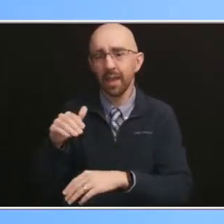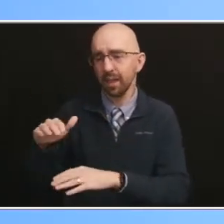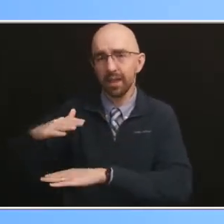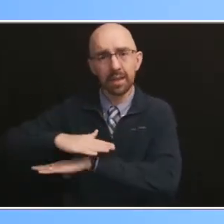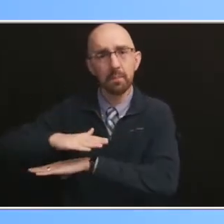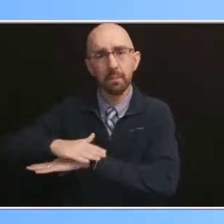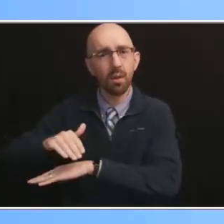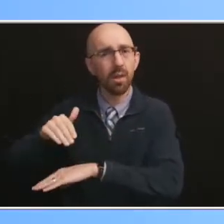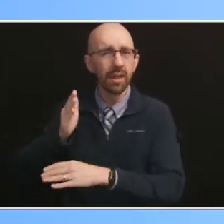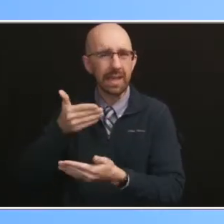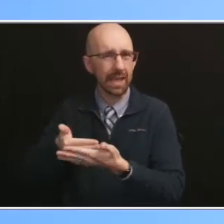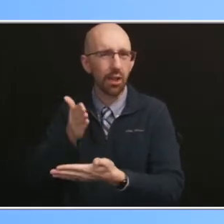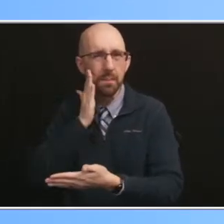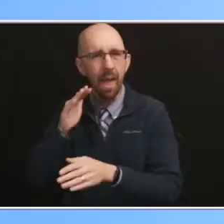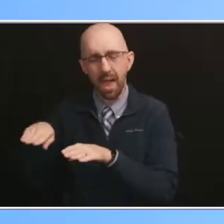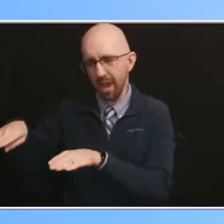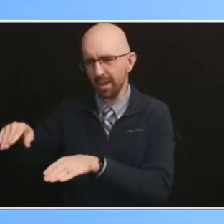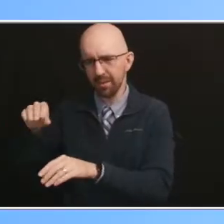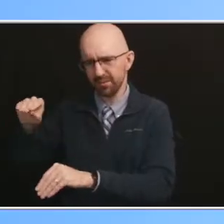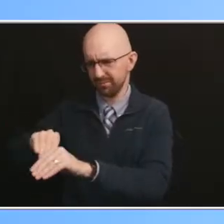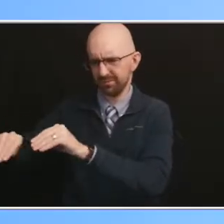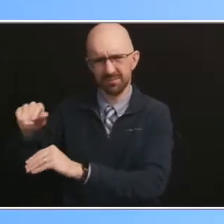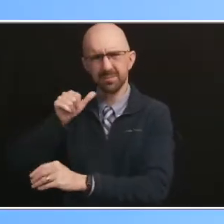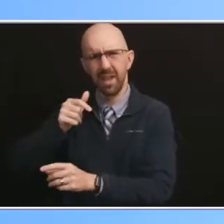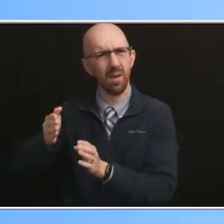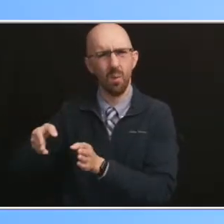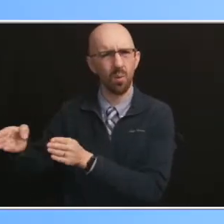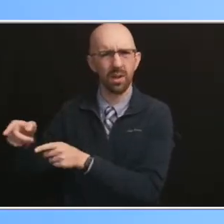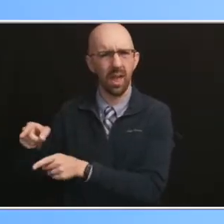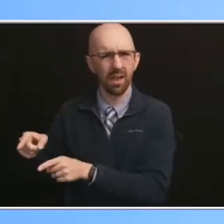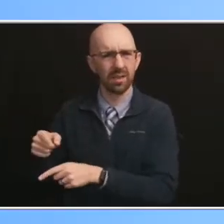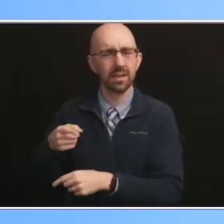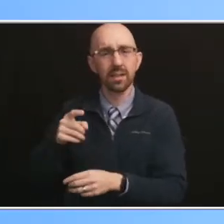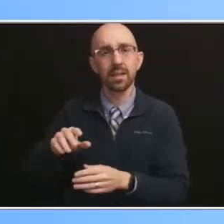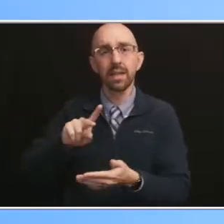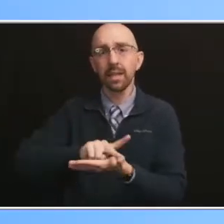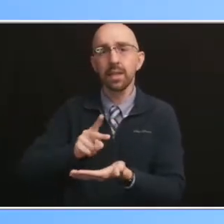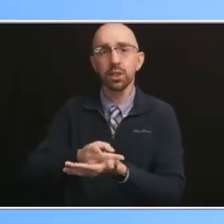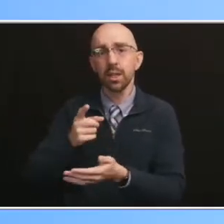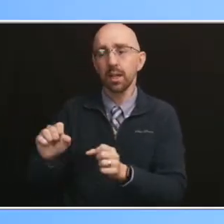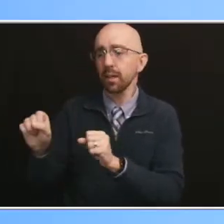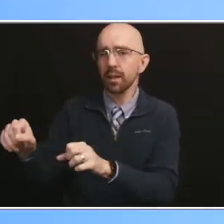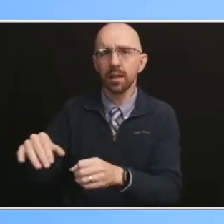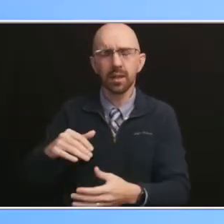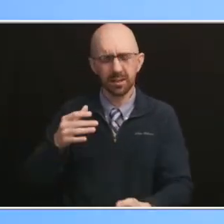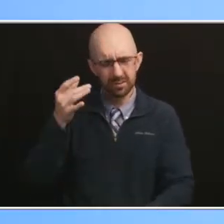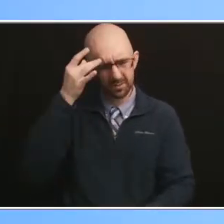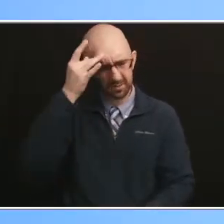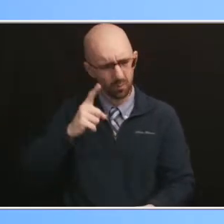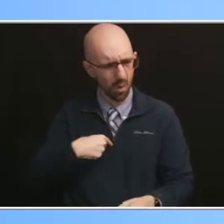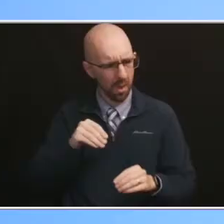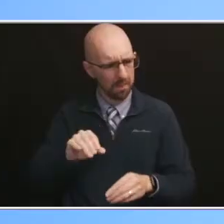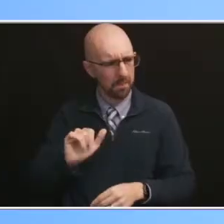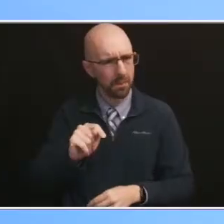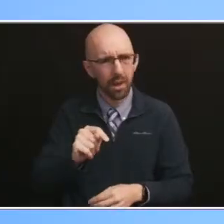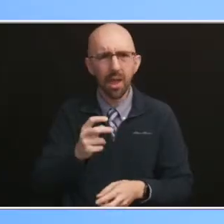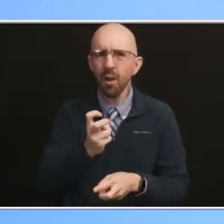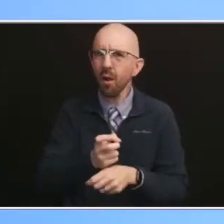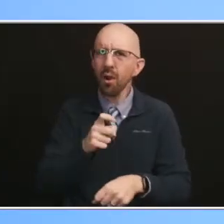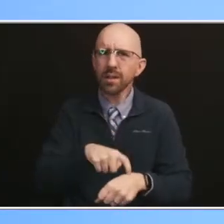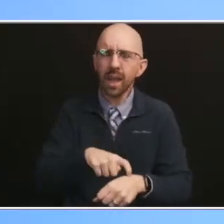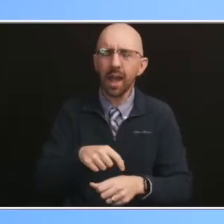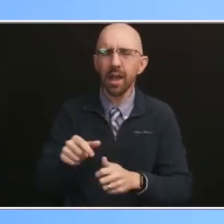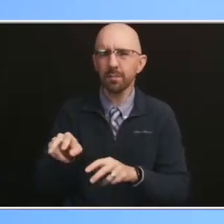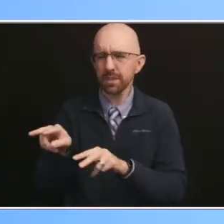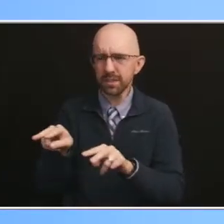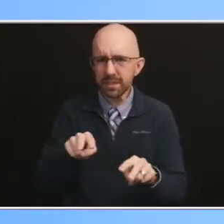place. He would go to put something away in the kitchen and he couldn't remember where it was supposed to go. He was having trouble keeping track of